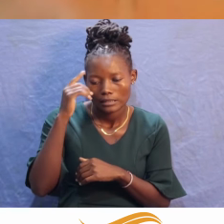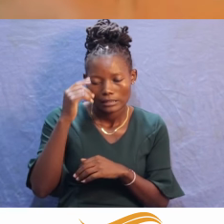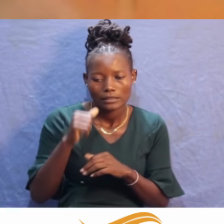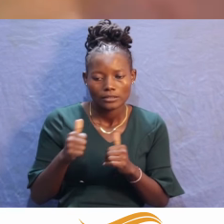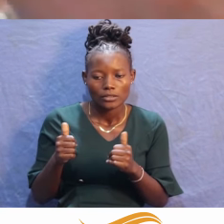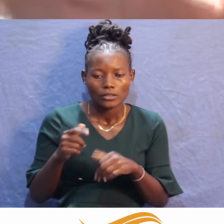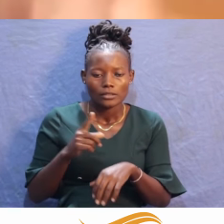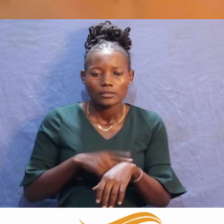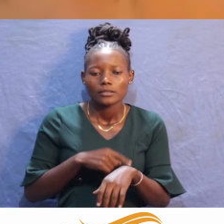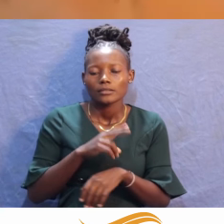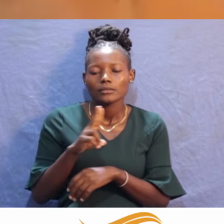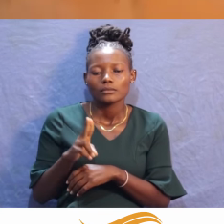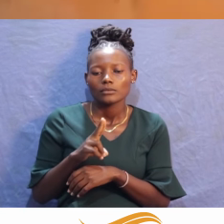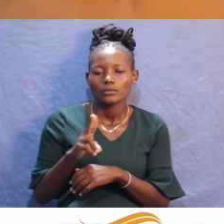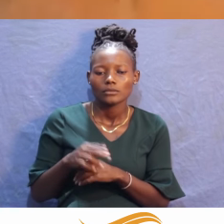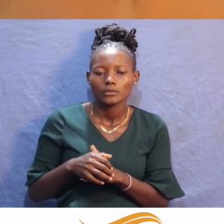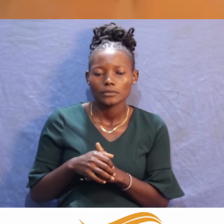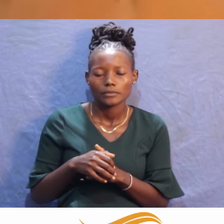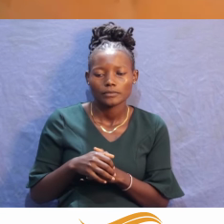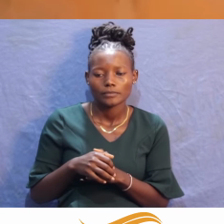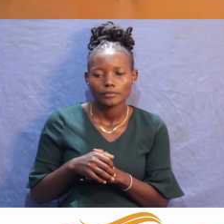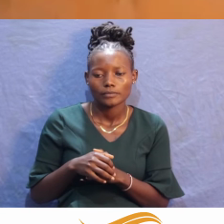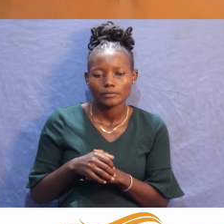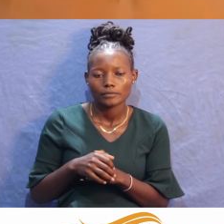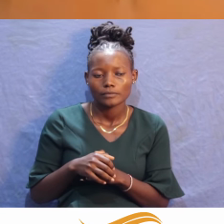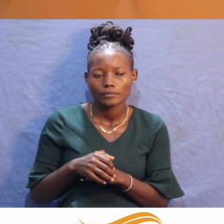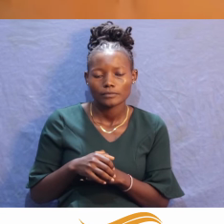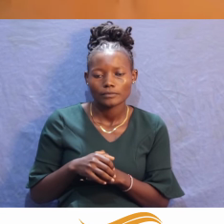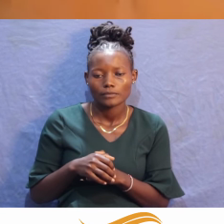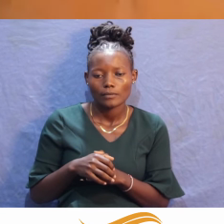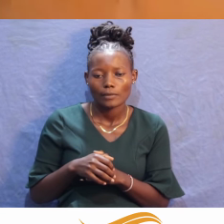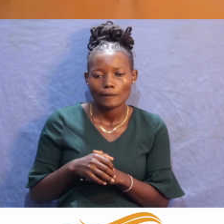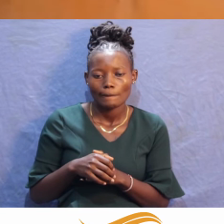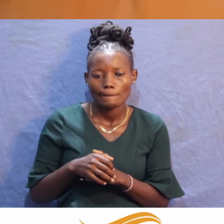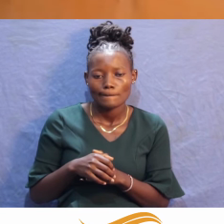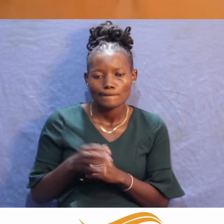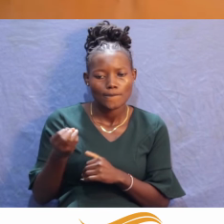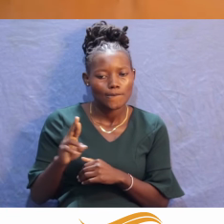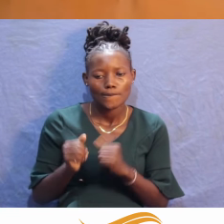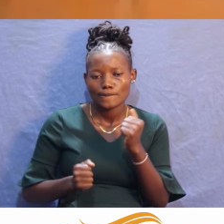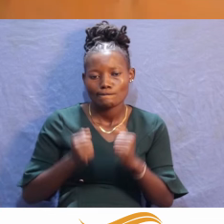do as an upright bike or a treadmill or run.